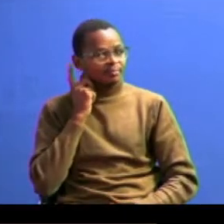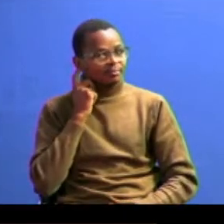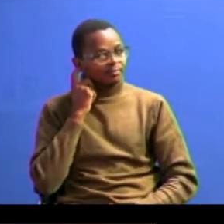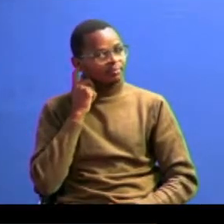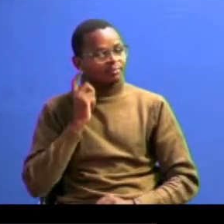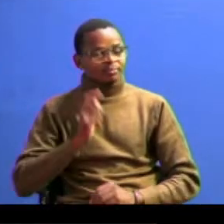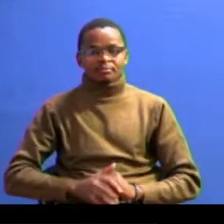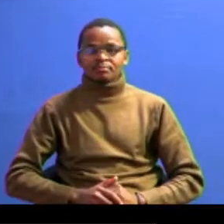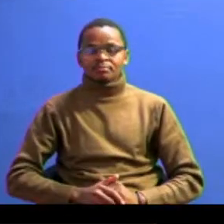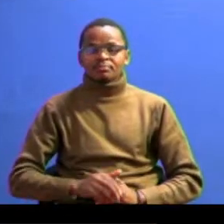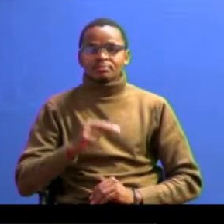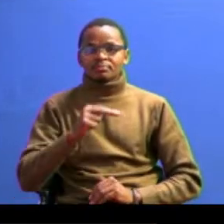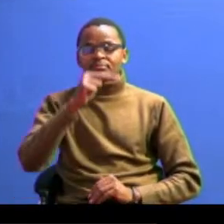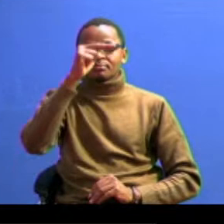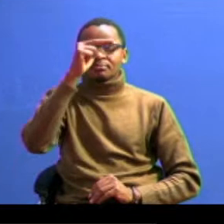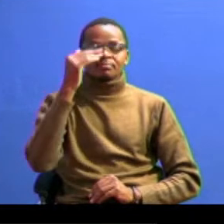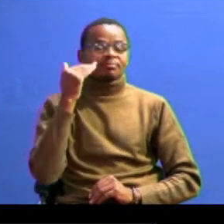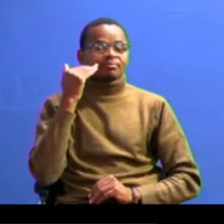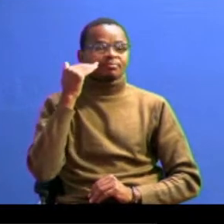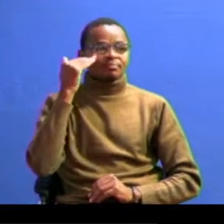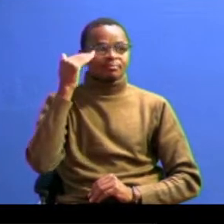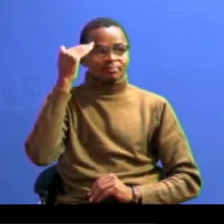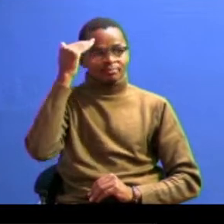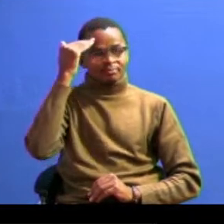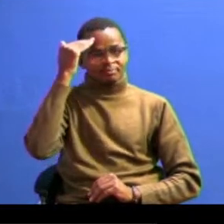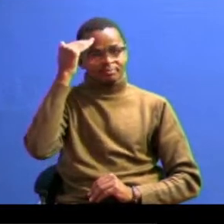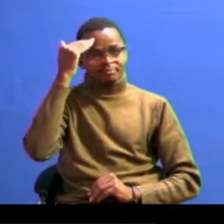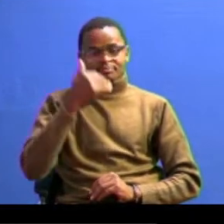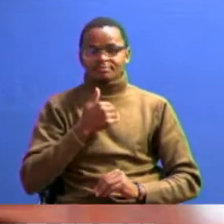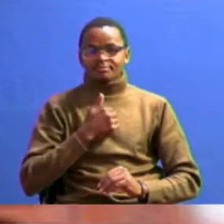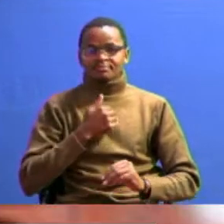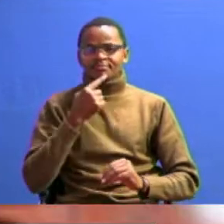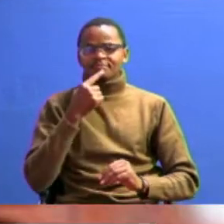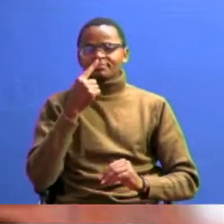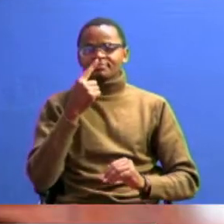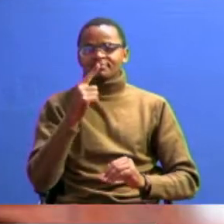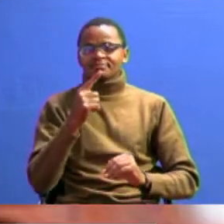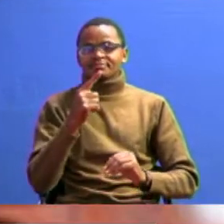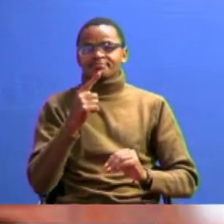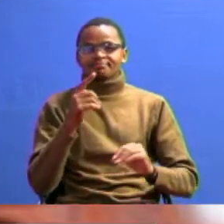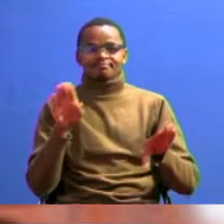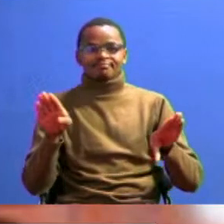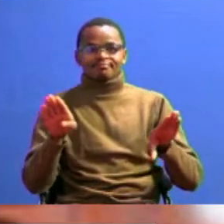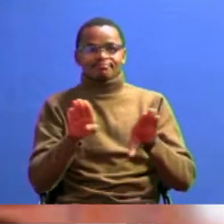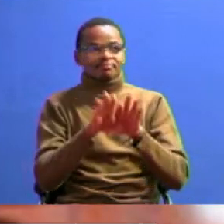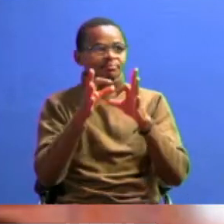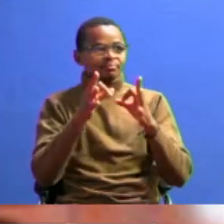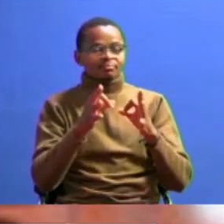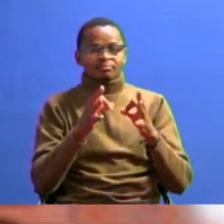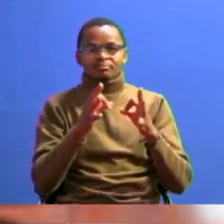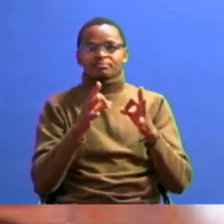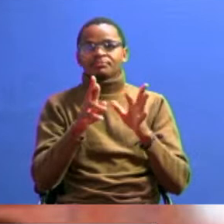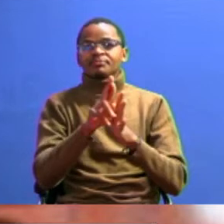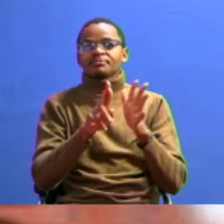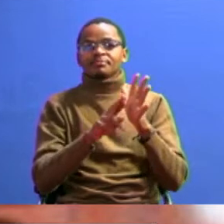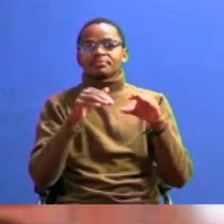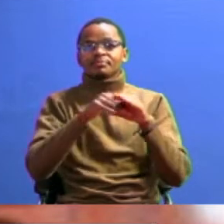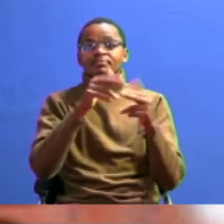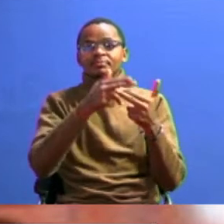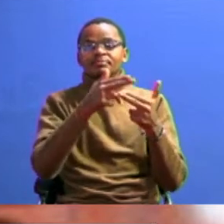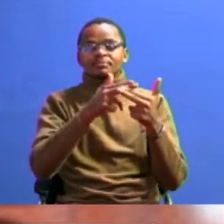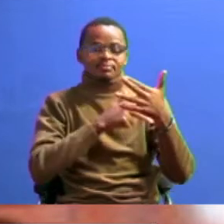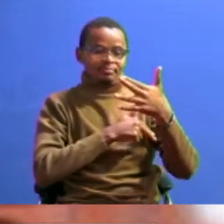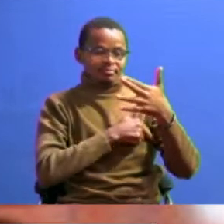The High Court in Nairobi, through Justice David Majanja, has ordered freezing of personal bank accounts registered in the names of the